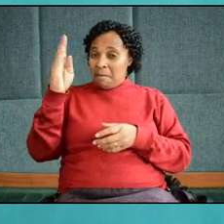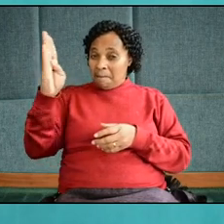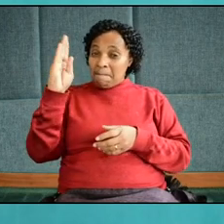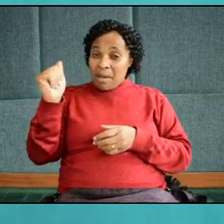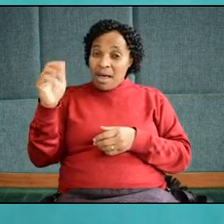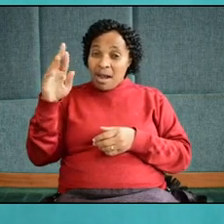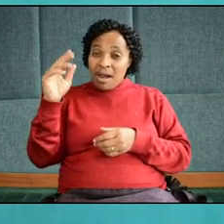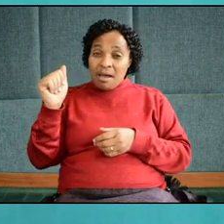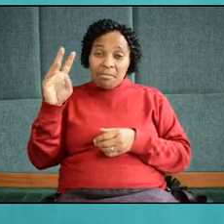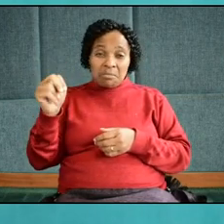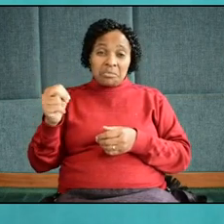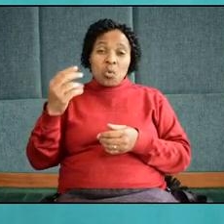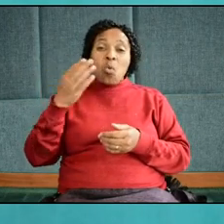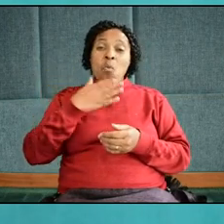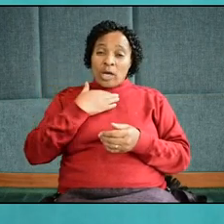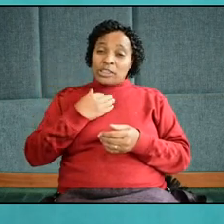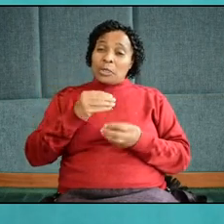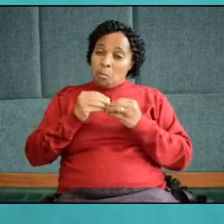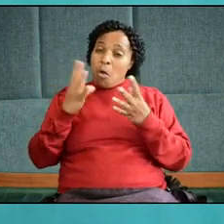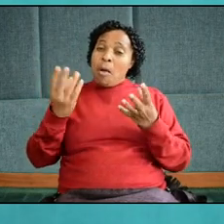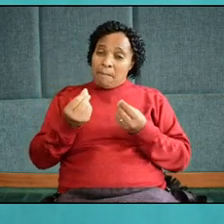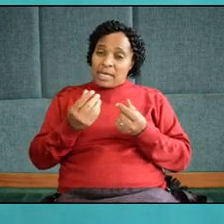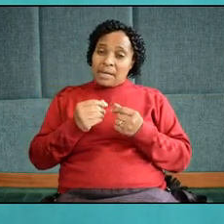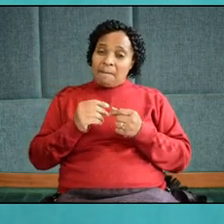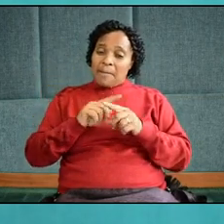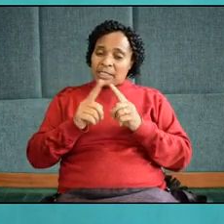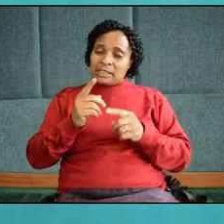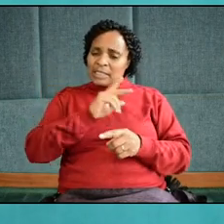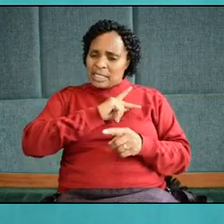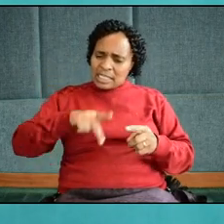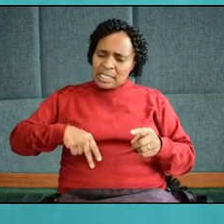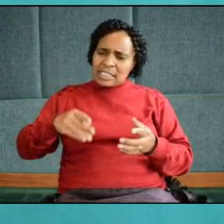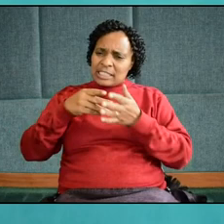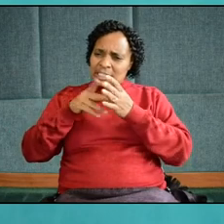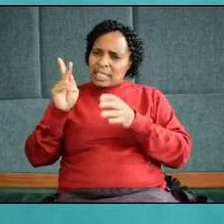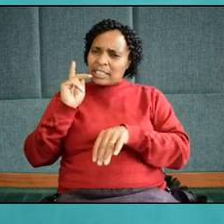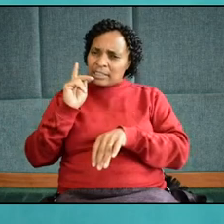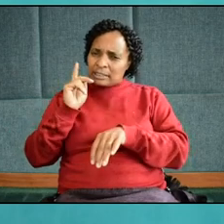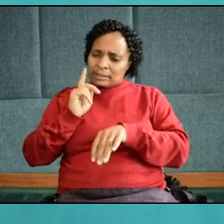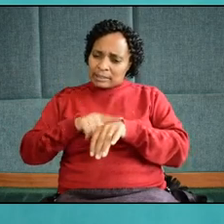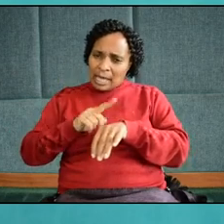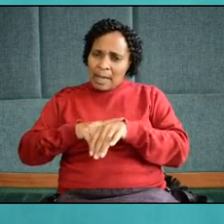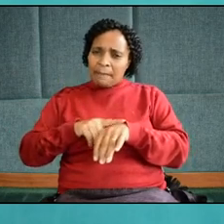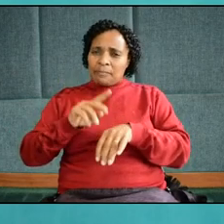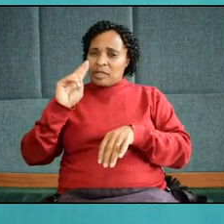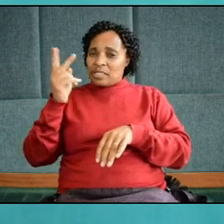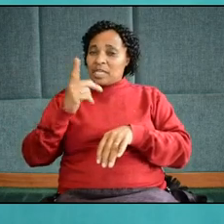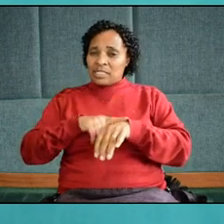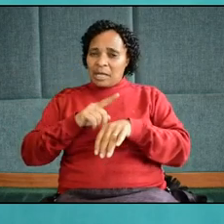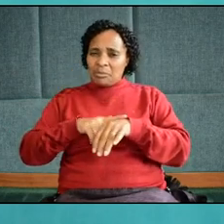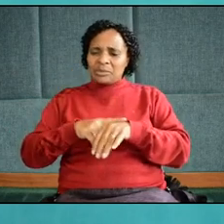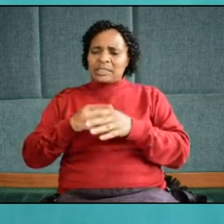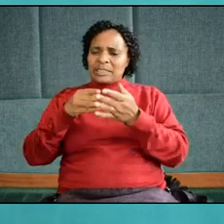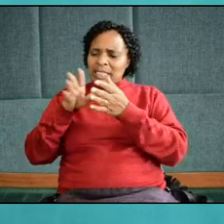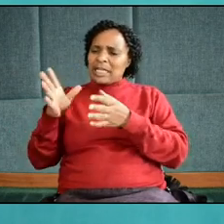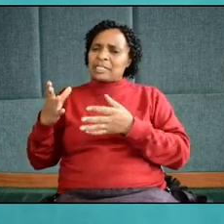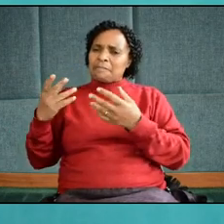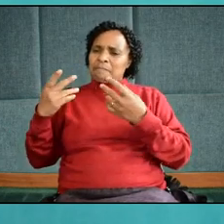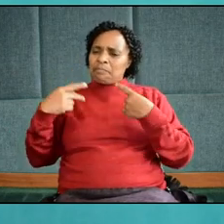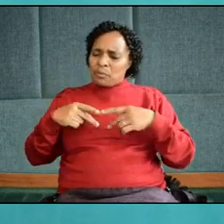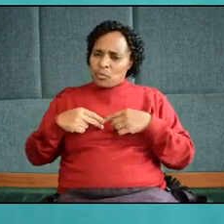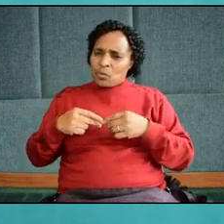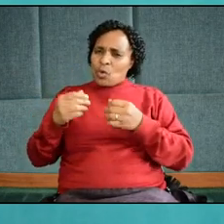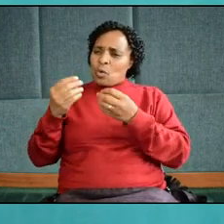me. He wants more money. So the king, the second time, he sent people with more money and more promises. And Balaam the same was